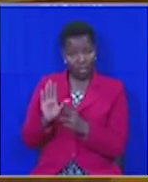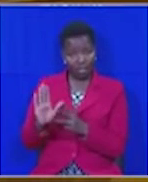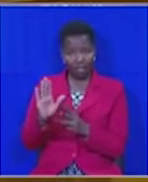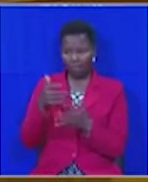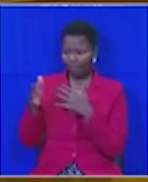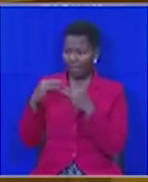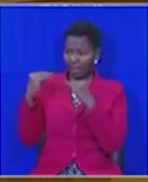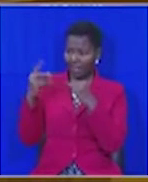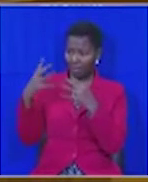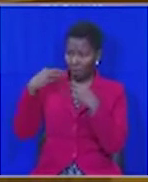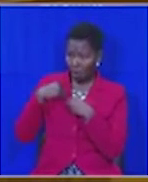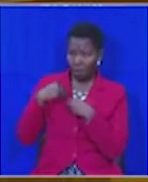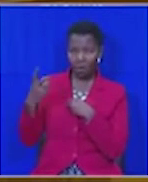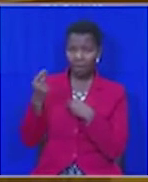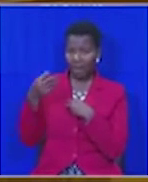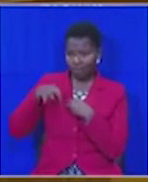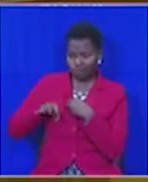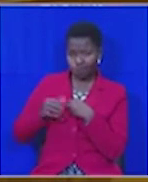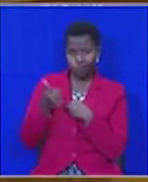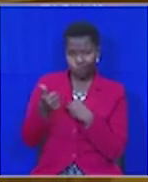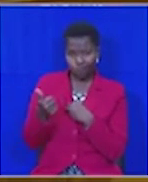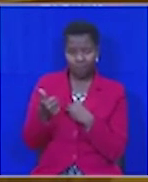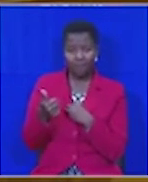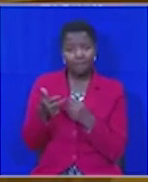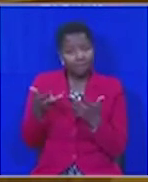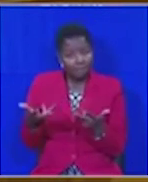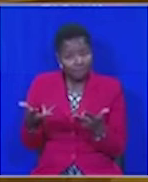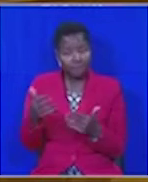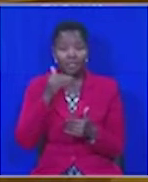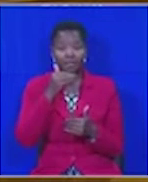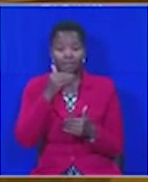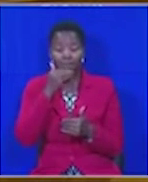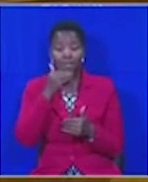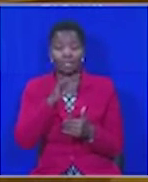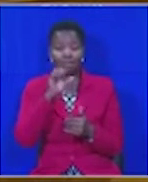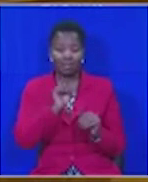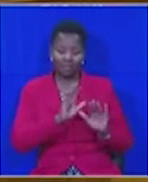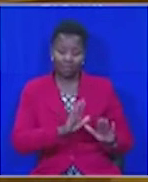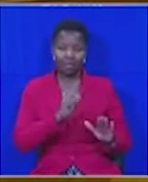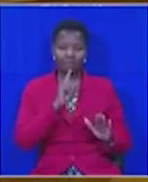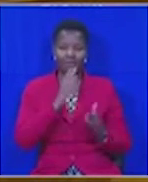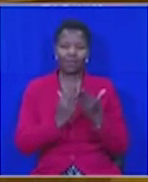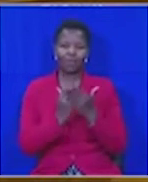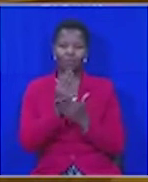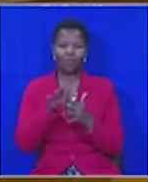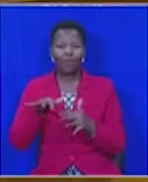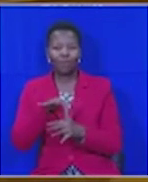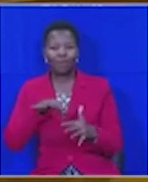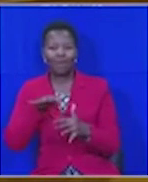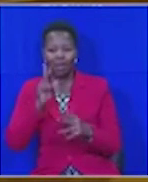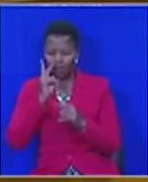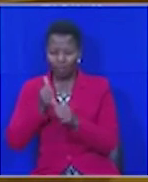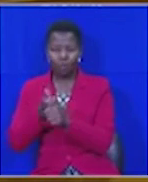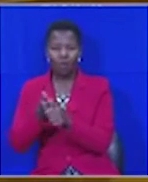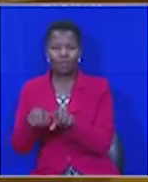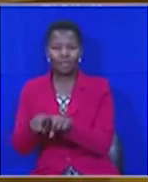particular entity conducts. And for South Africa, that becomes an important new terrain in which we've got to also comply.